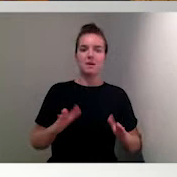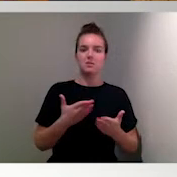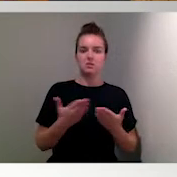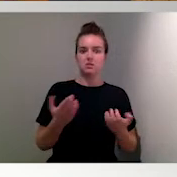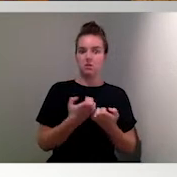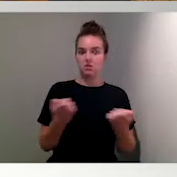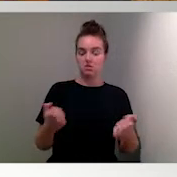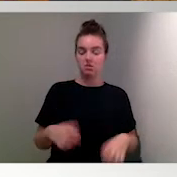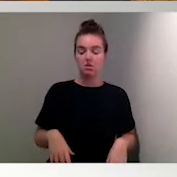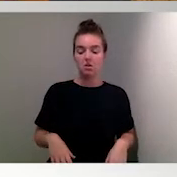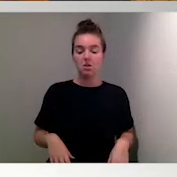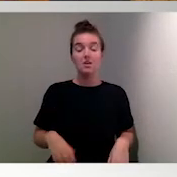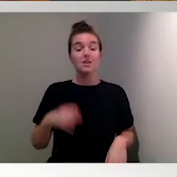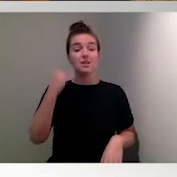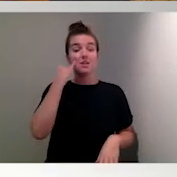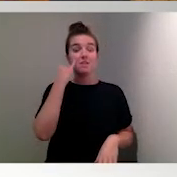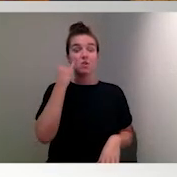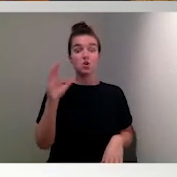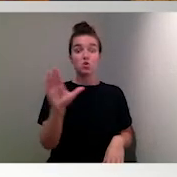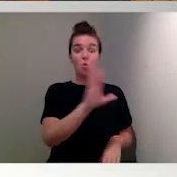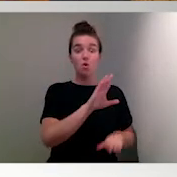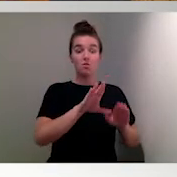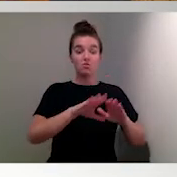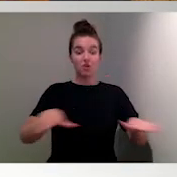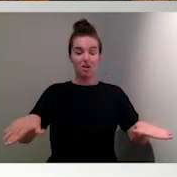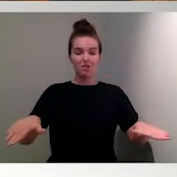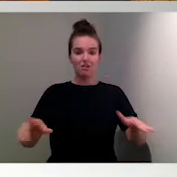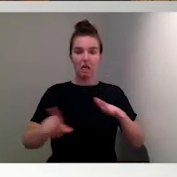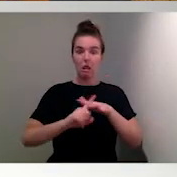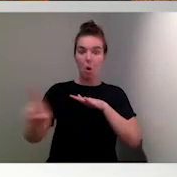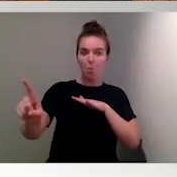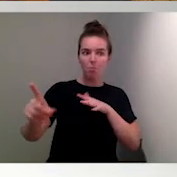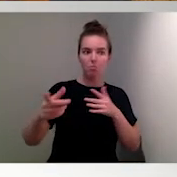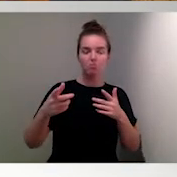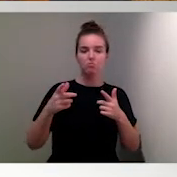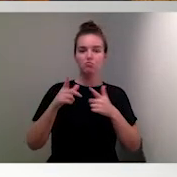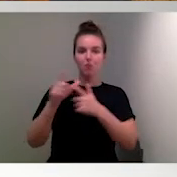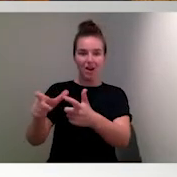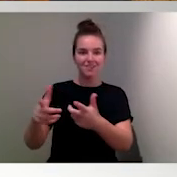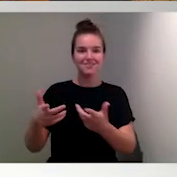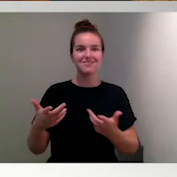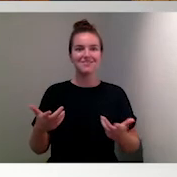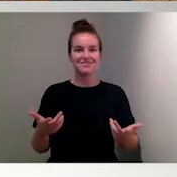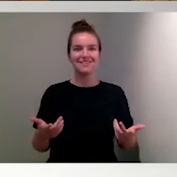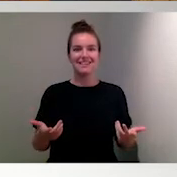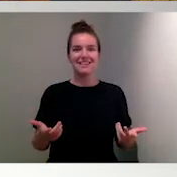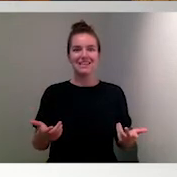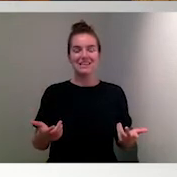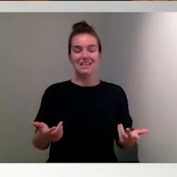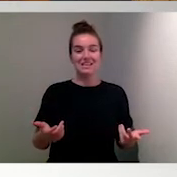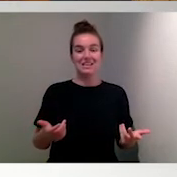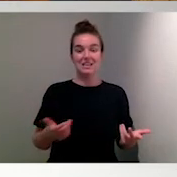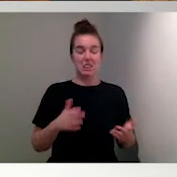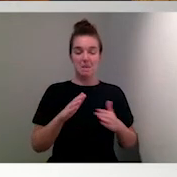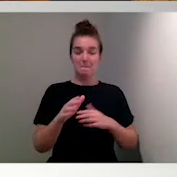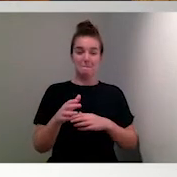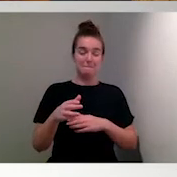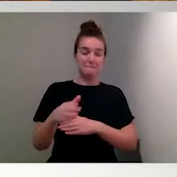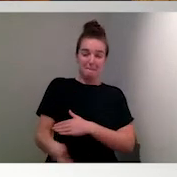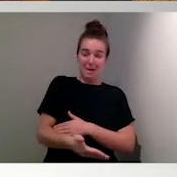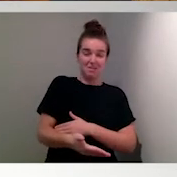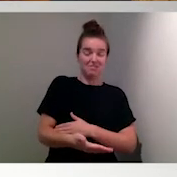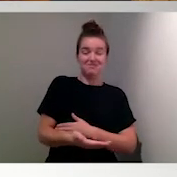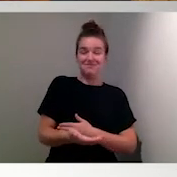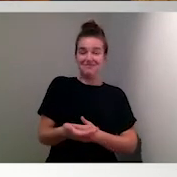eloper or a runner and gets up in the middle of the night and you need to know that they're safe, we actually rent